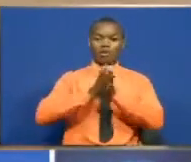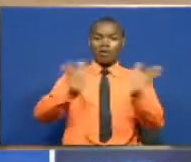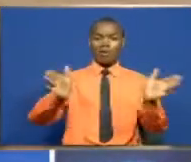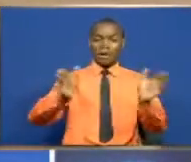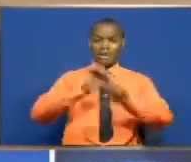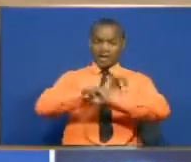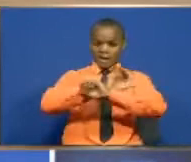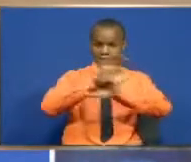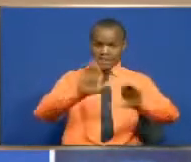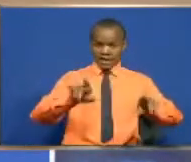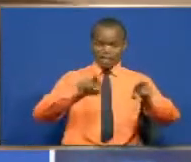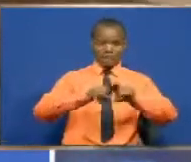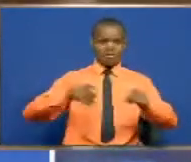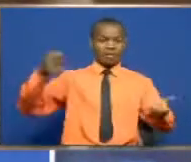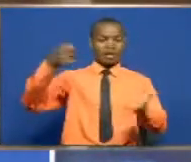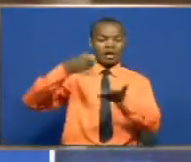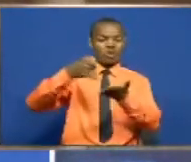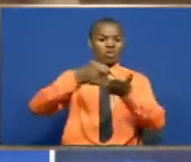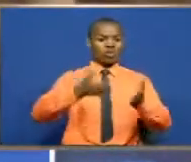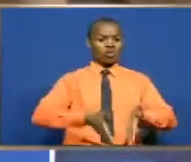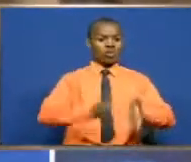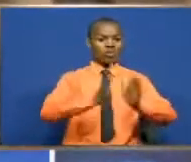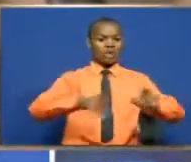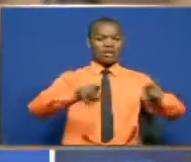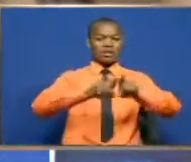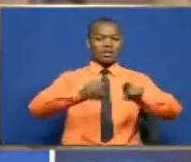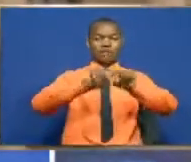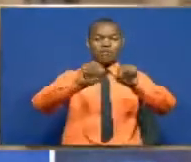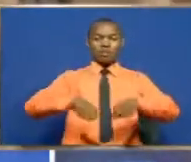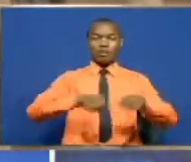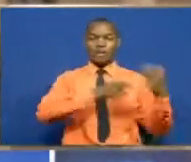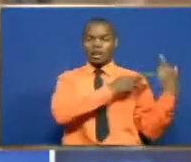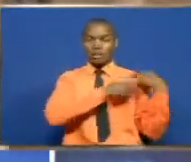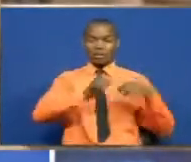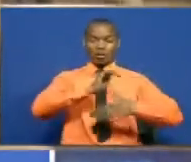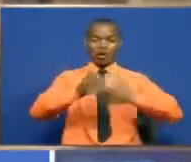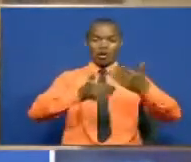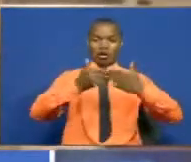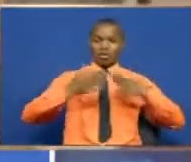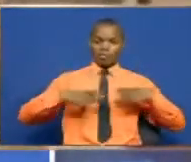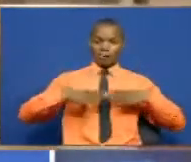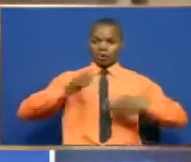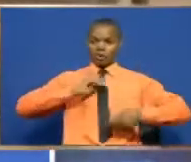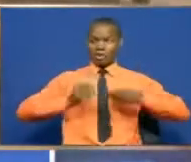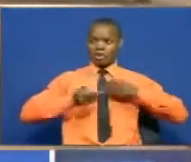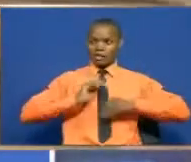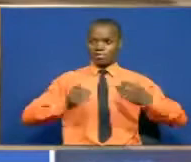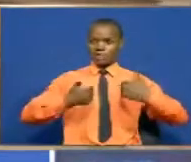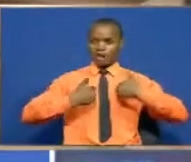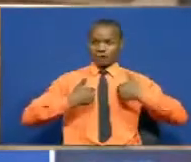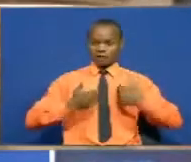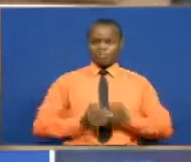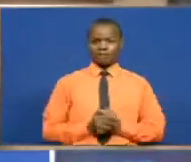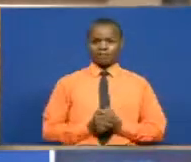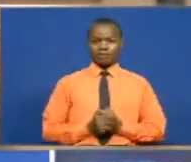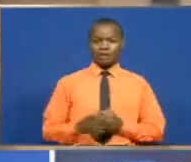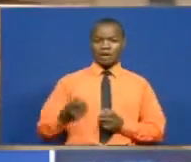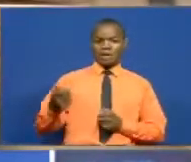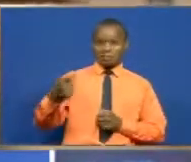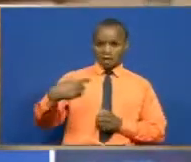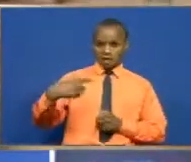transparent and inclusive manner, taking into account the marginalized and people with disabilities. On June